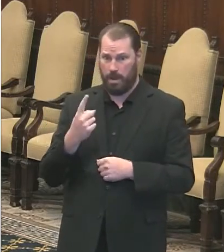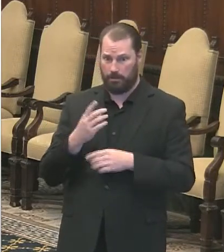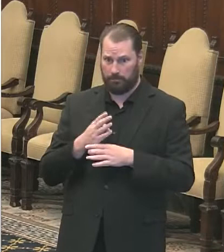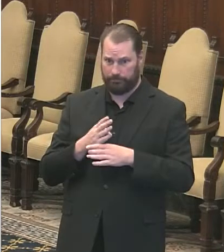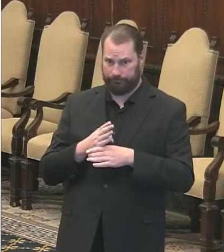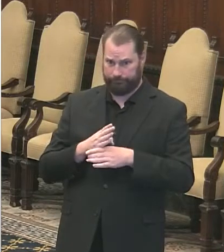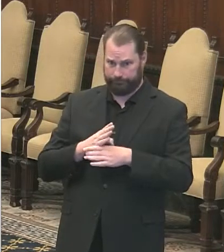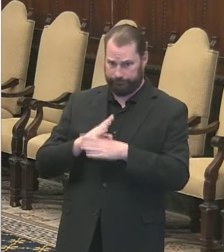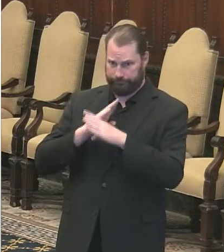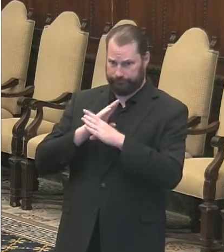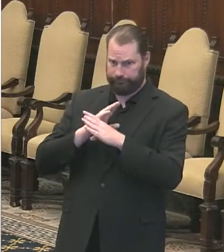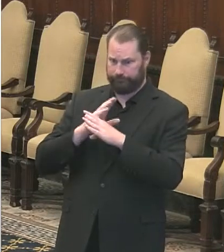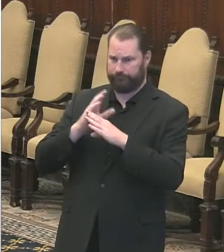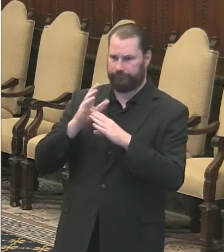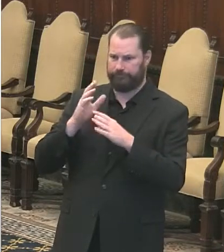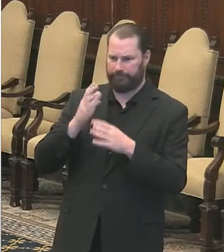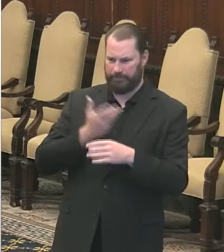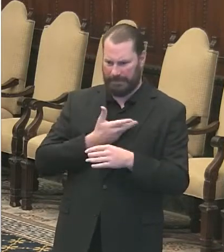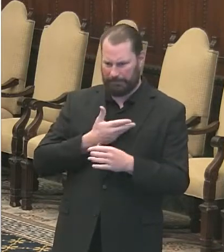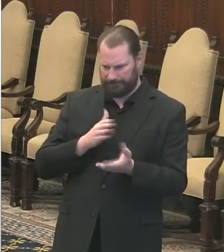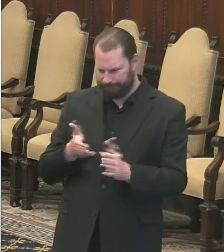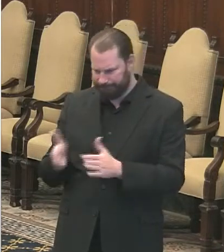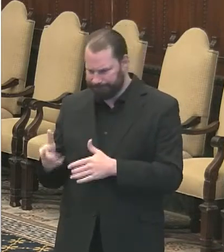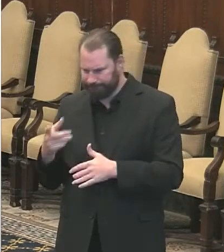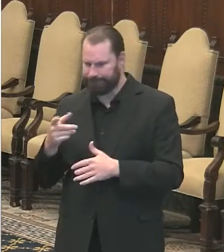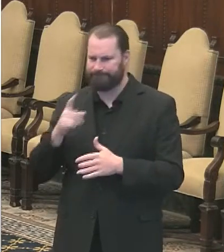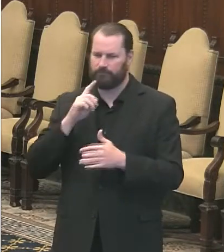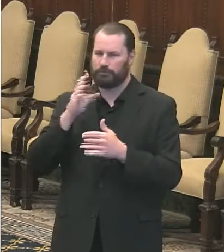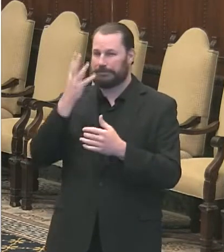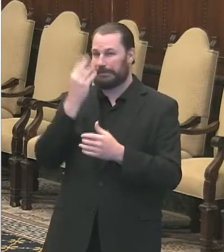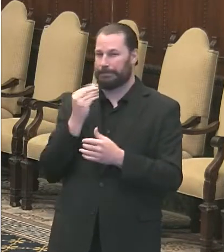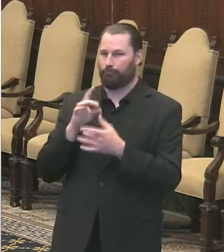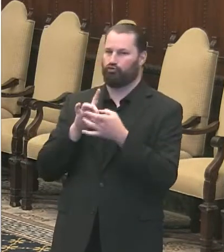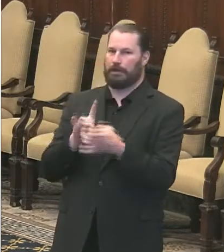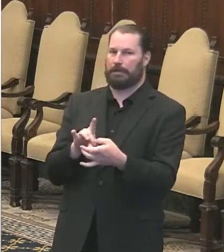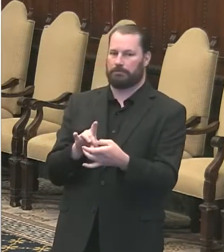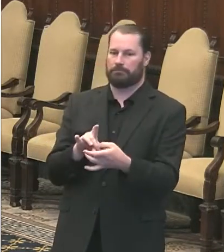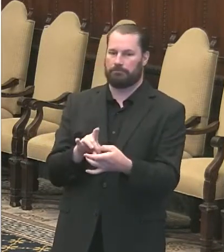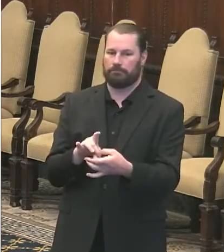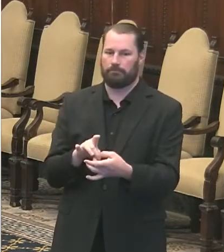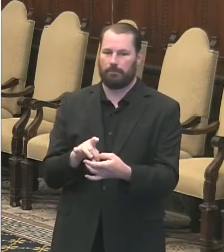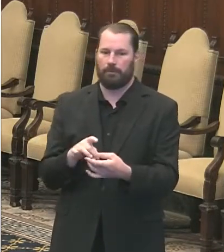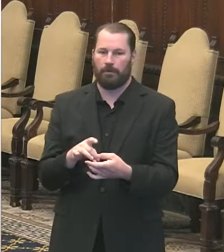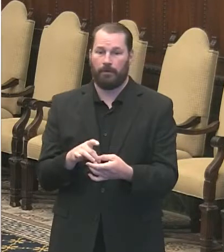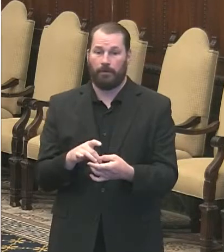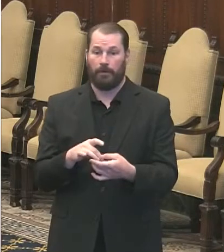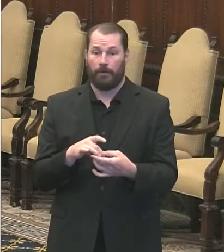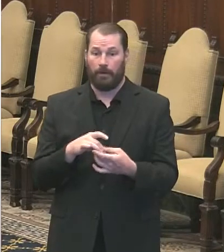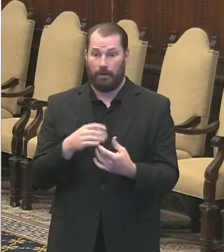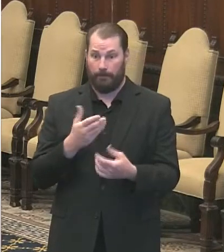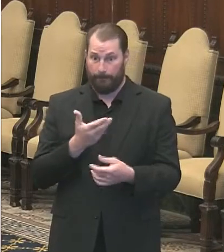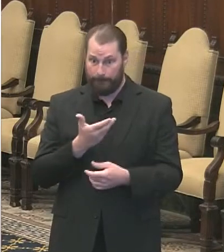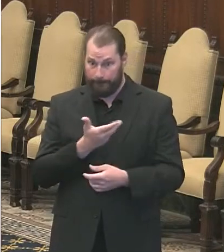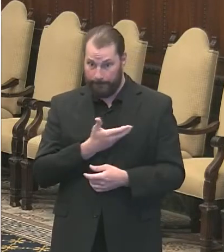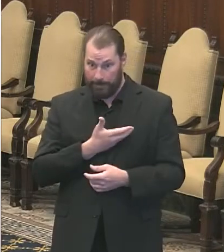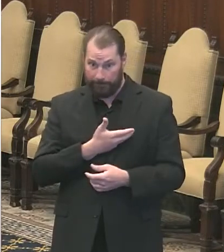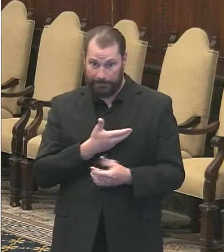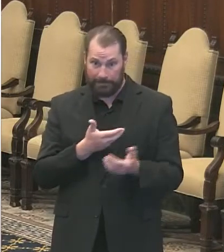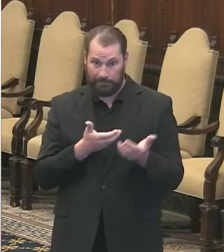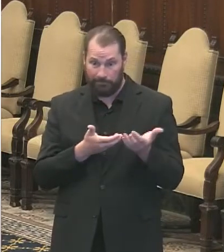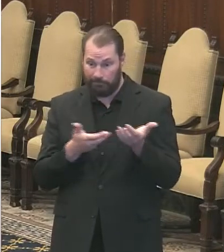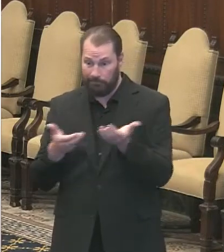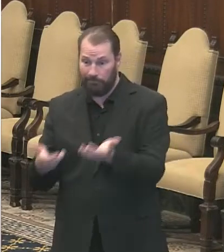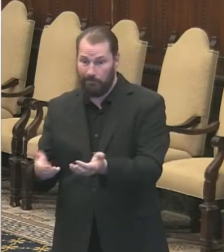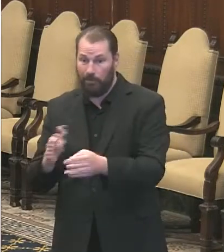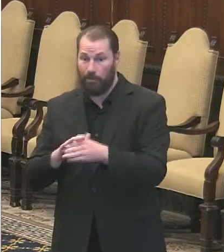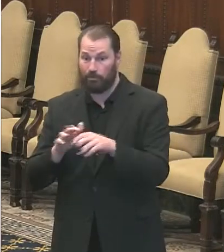dies suddenly in his sleep. And the greatest risk factor for that is an infant that's put to bed not in a crib, but is set on a sofa or an adult